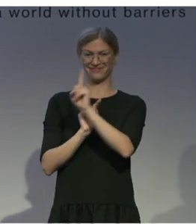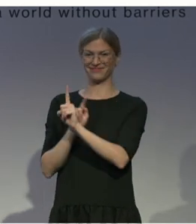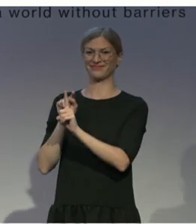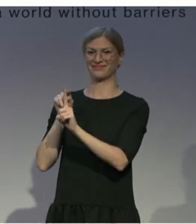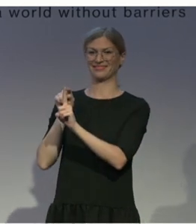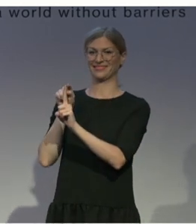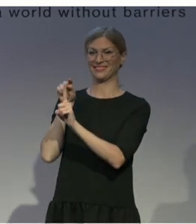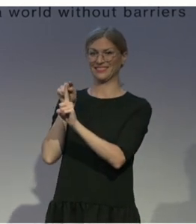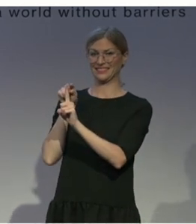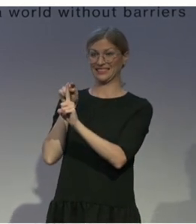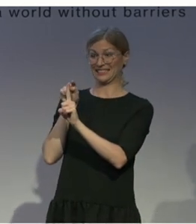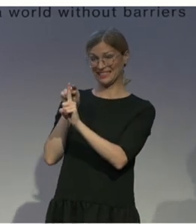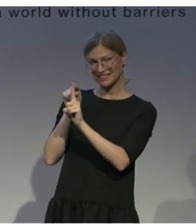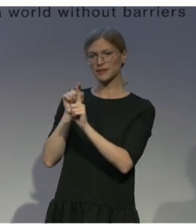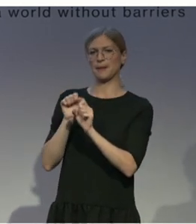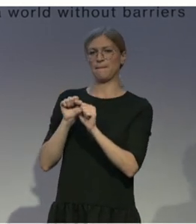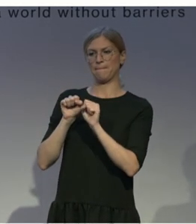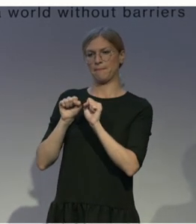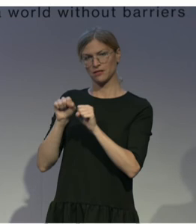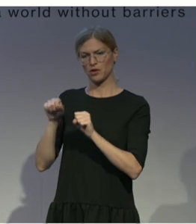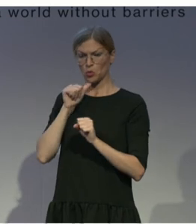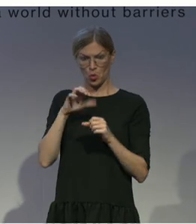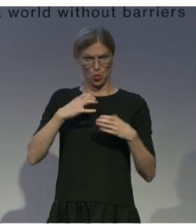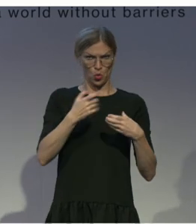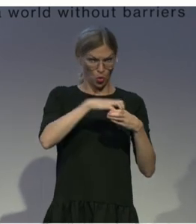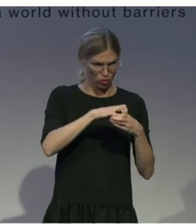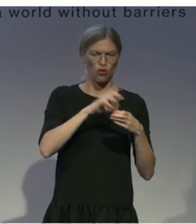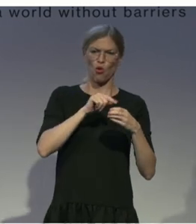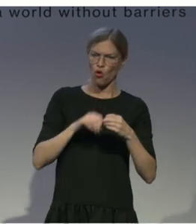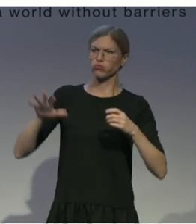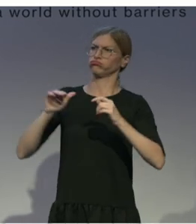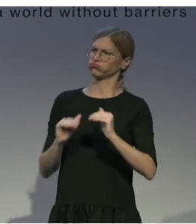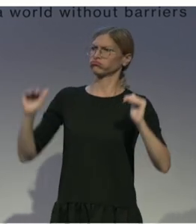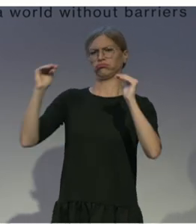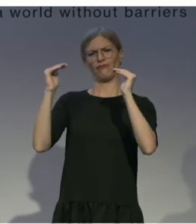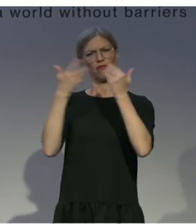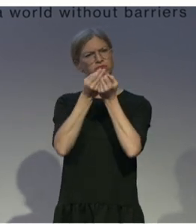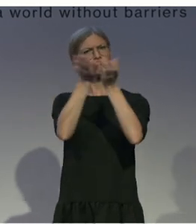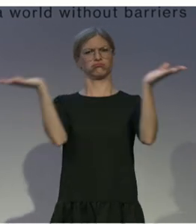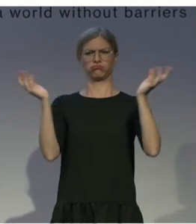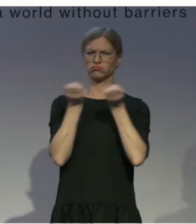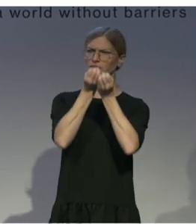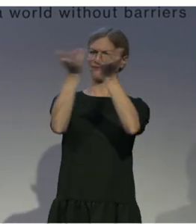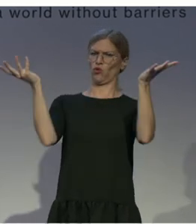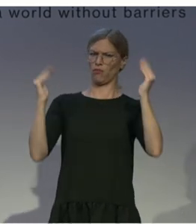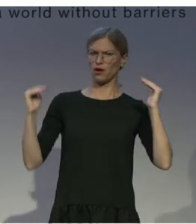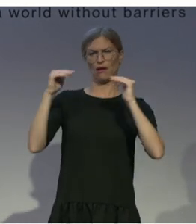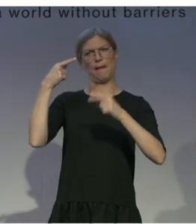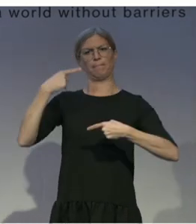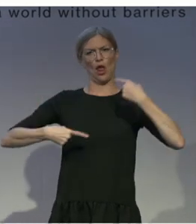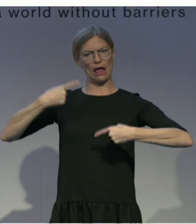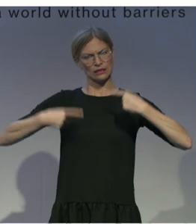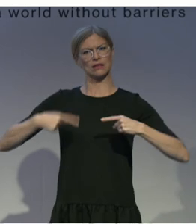up in higher government level, for example, district level and provincial level.